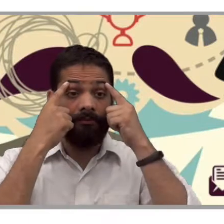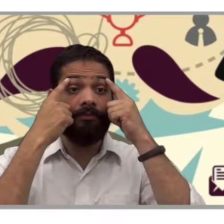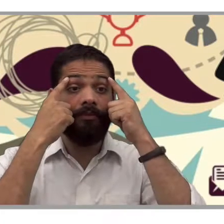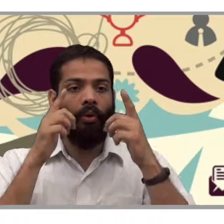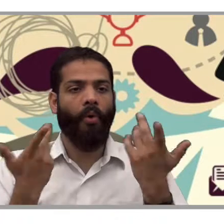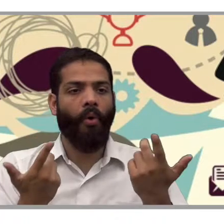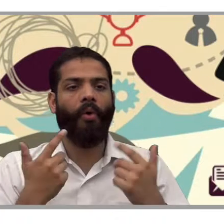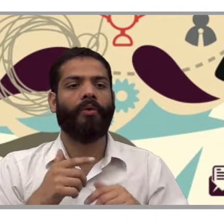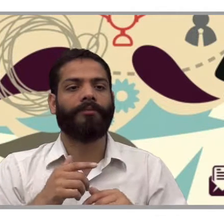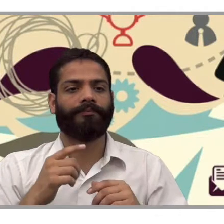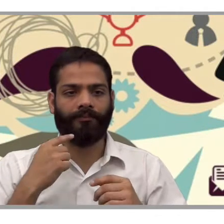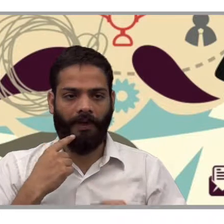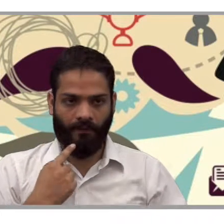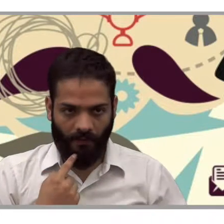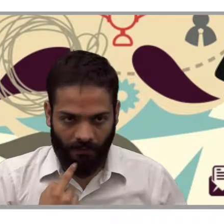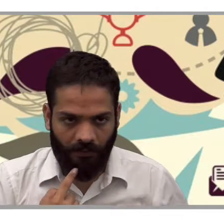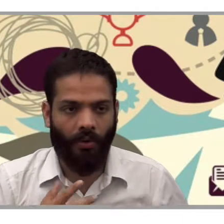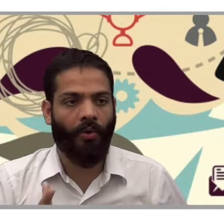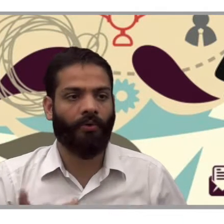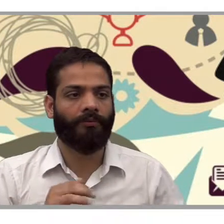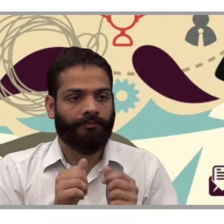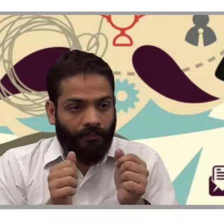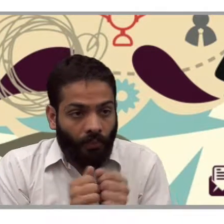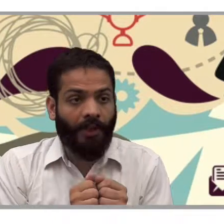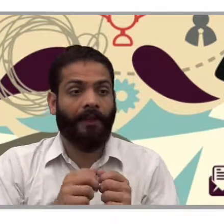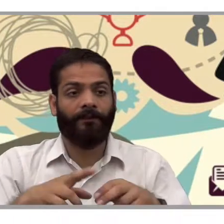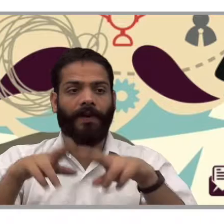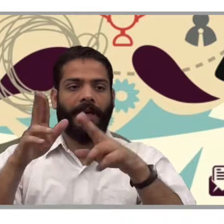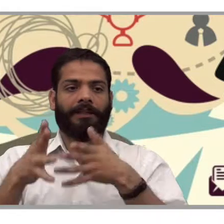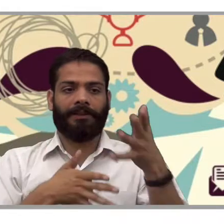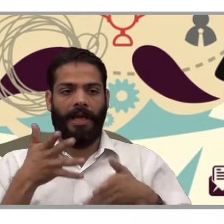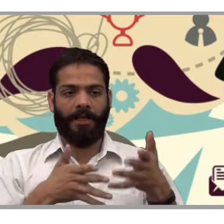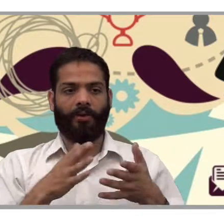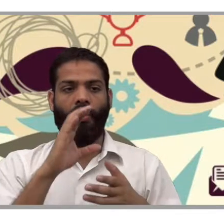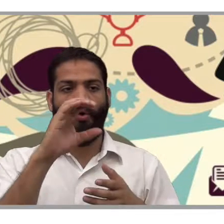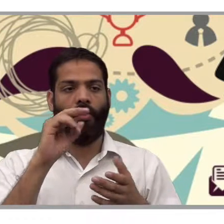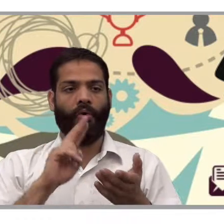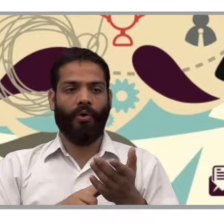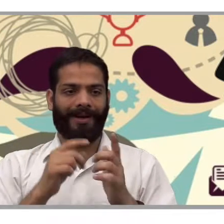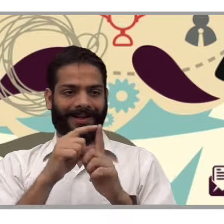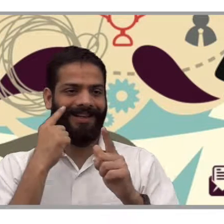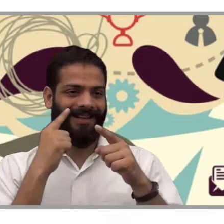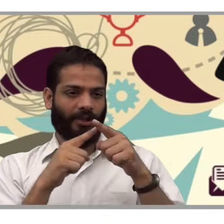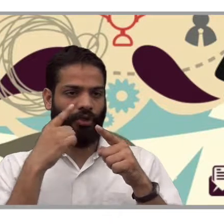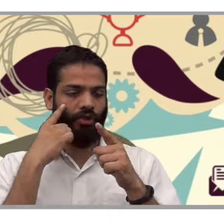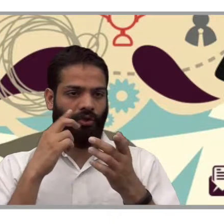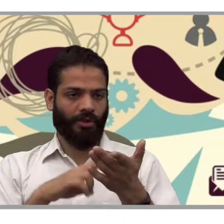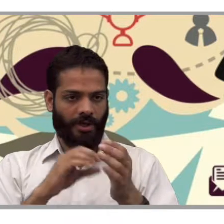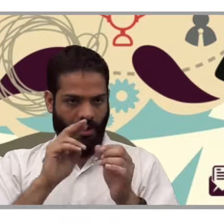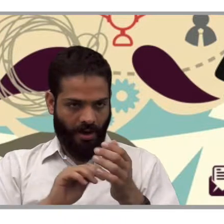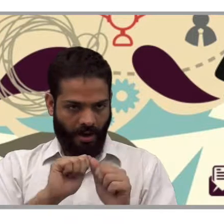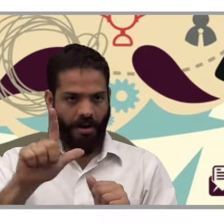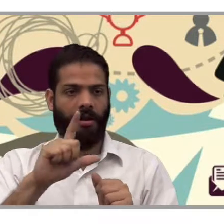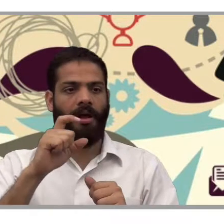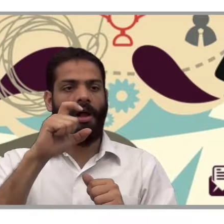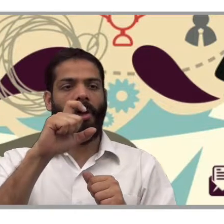In conditional clause, there is no word sign to mark that a clause is a conditional. The conditional clause is articulated